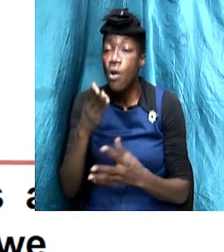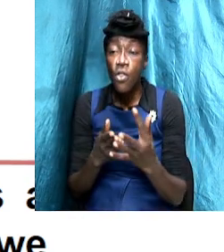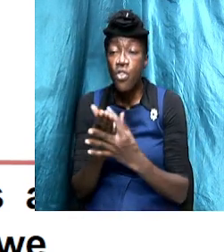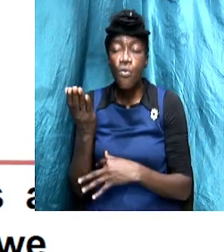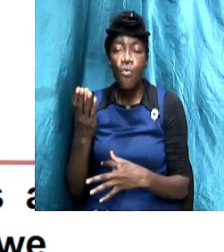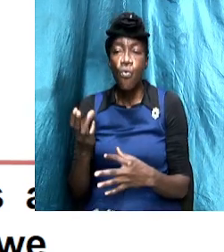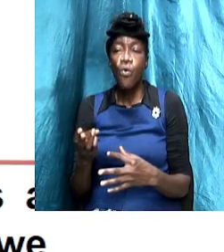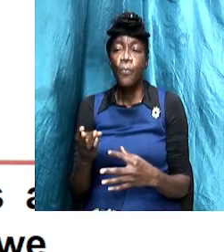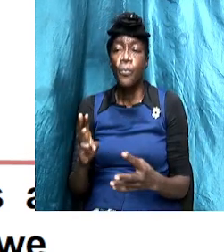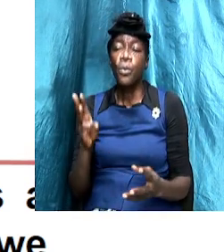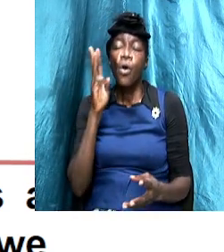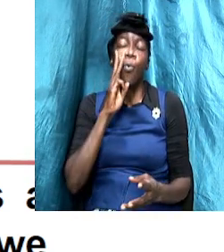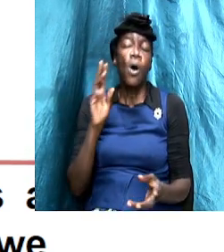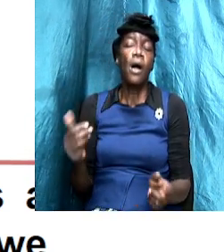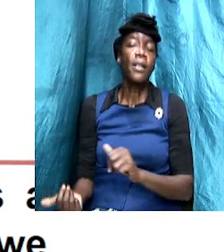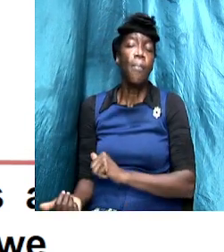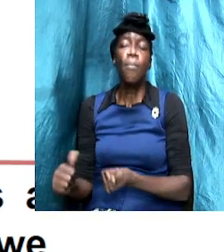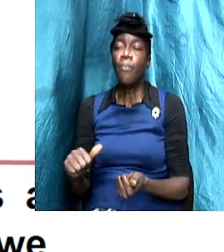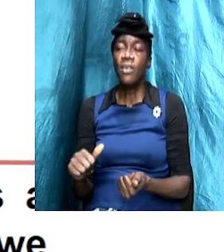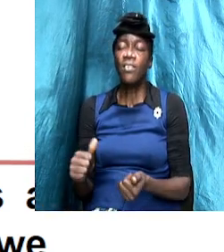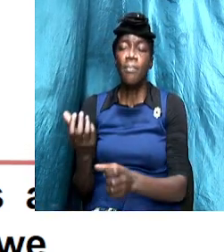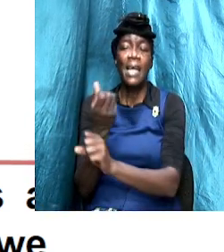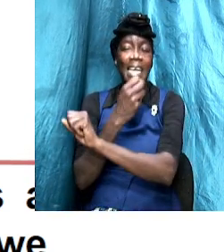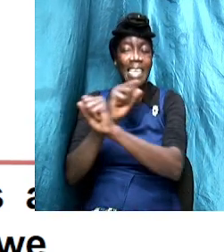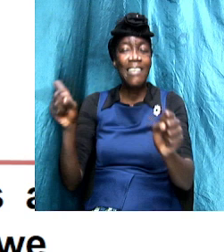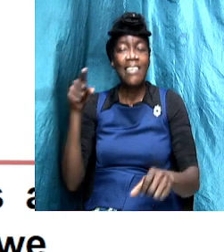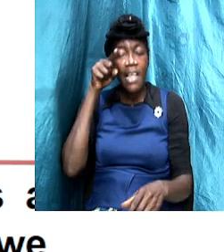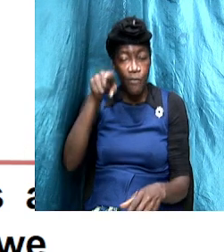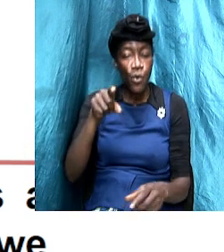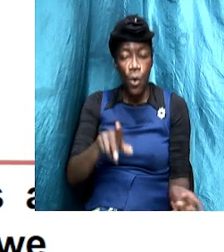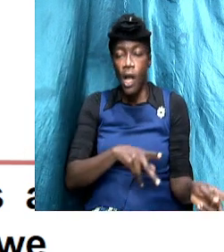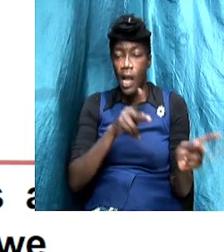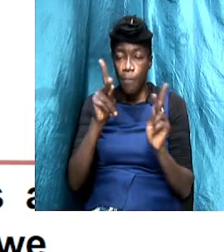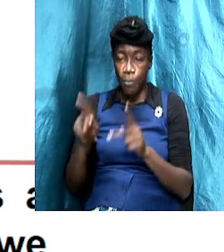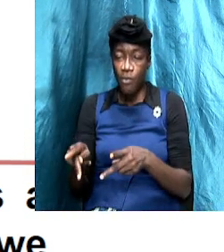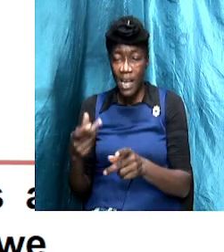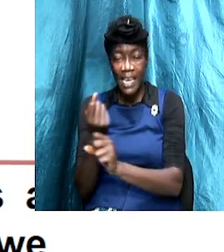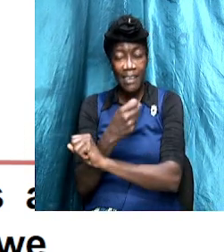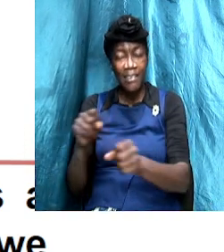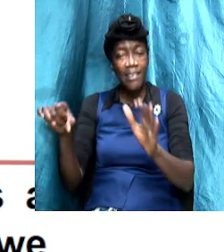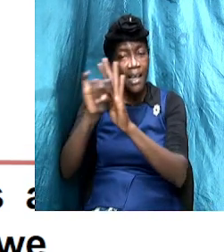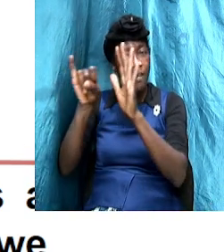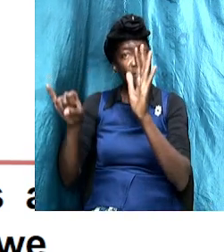It is salvific. It saves you. It provides salvation.